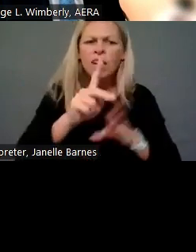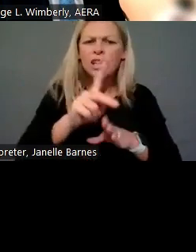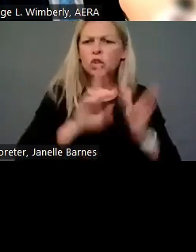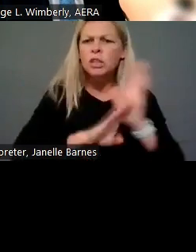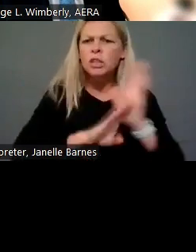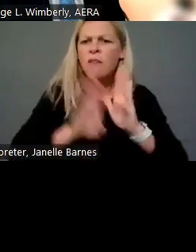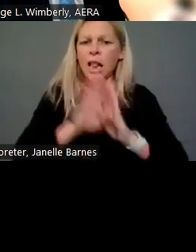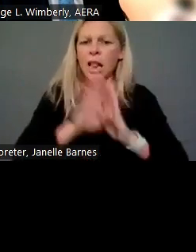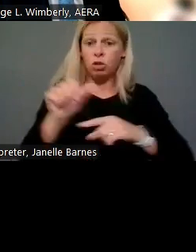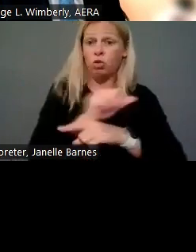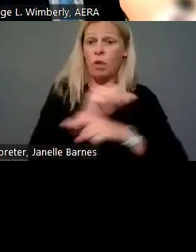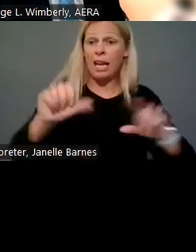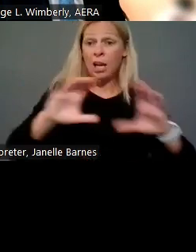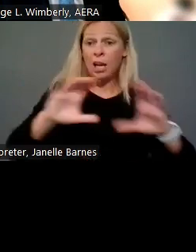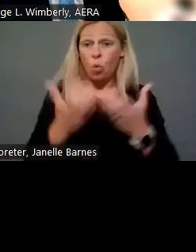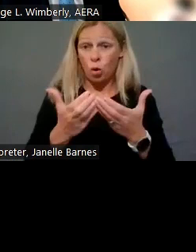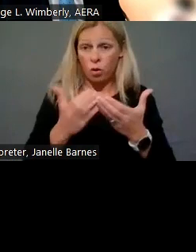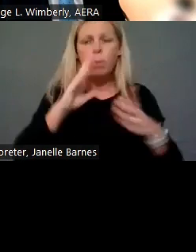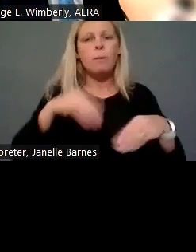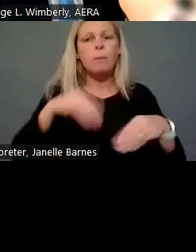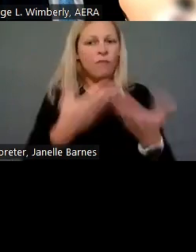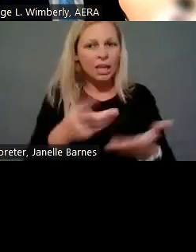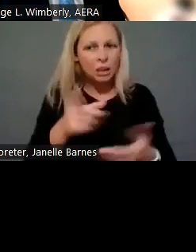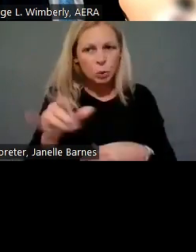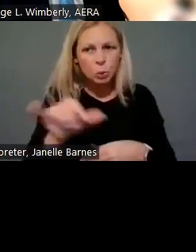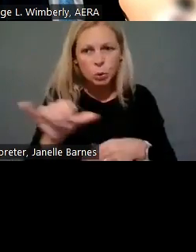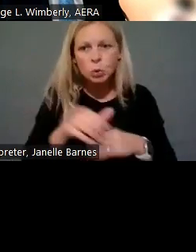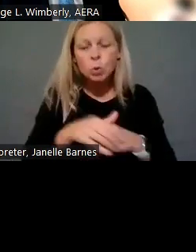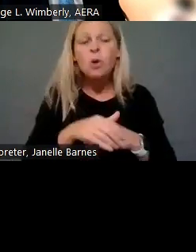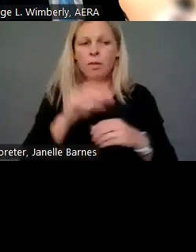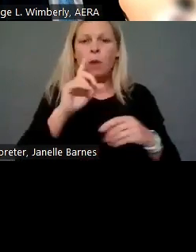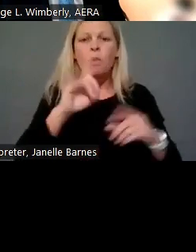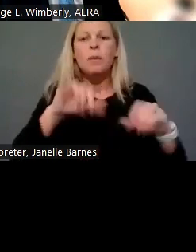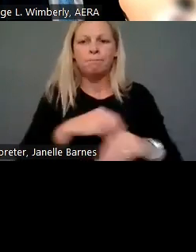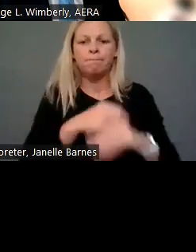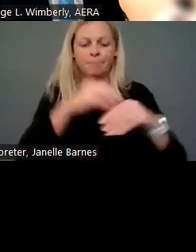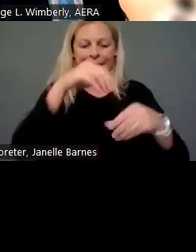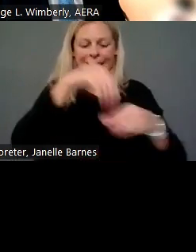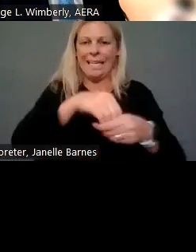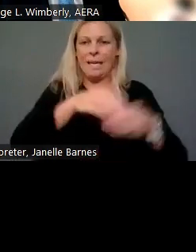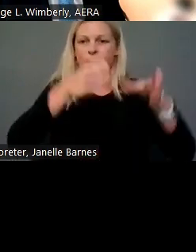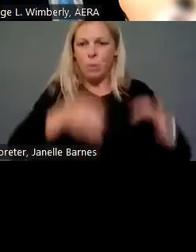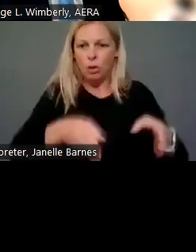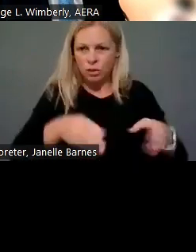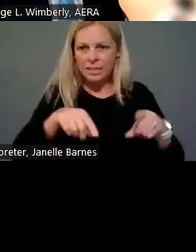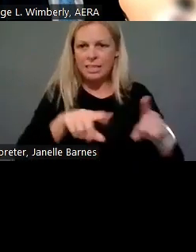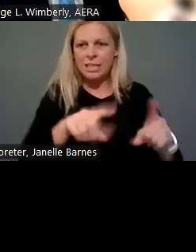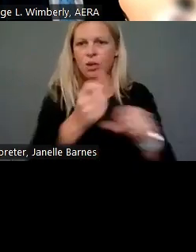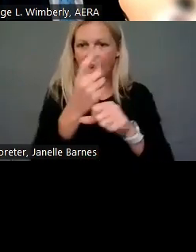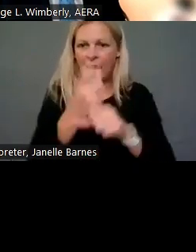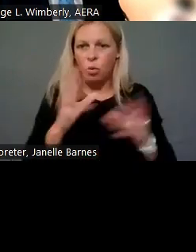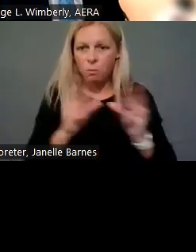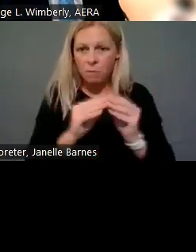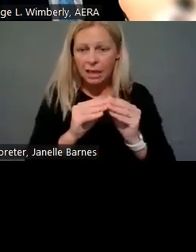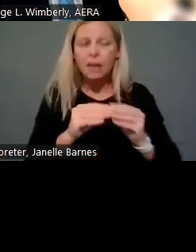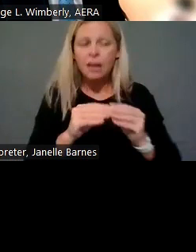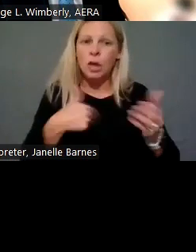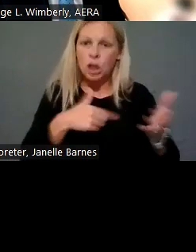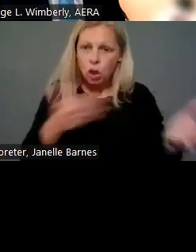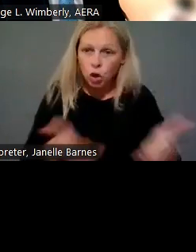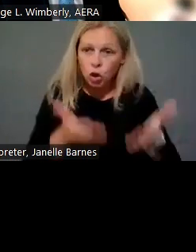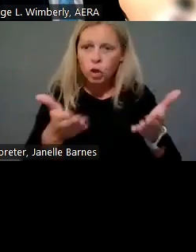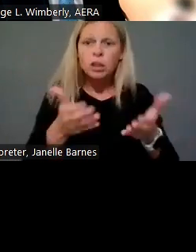and training courses that happen in person during the annual meeting that our fellows are encouraged to take, as well as things that happen